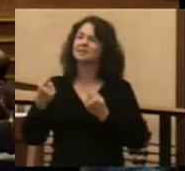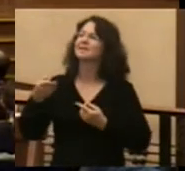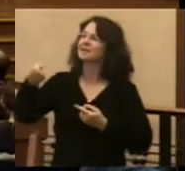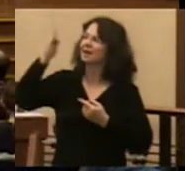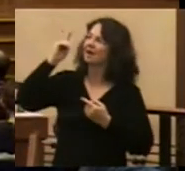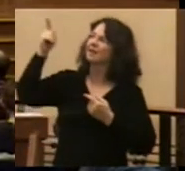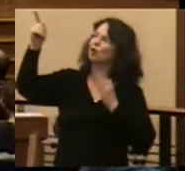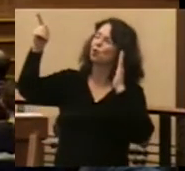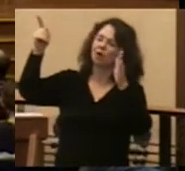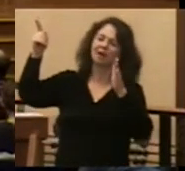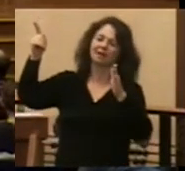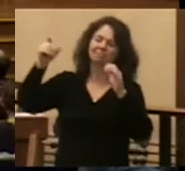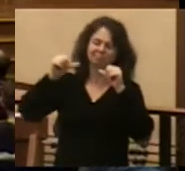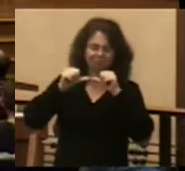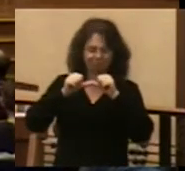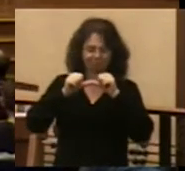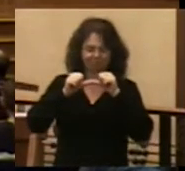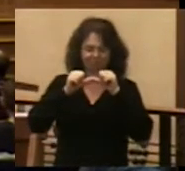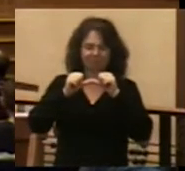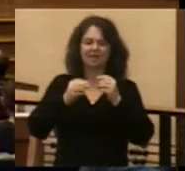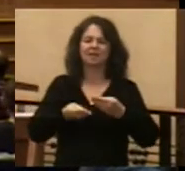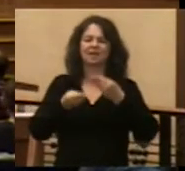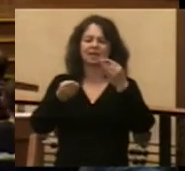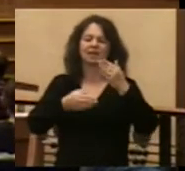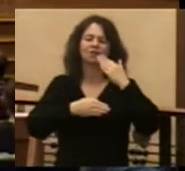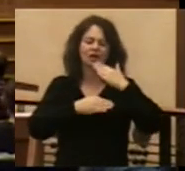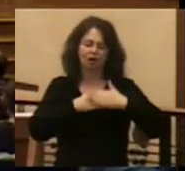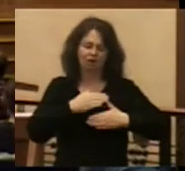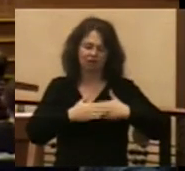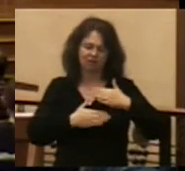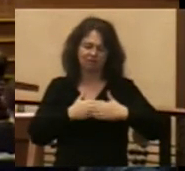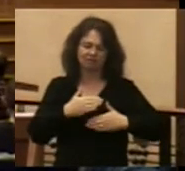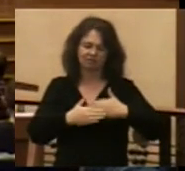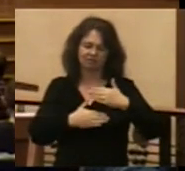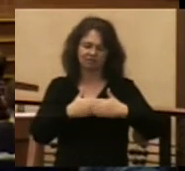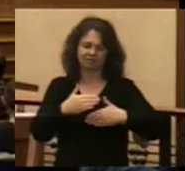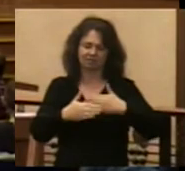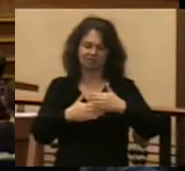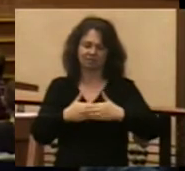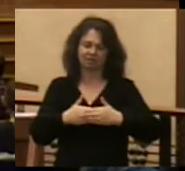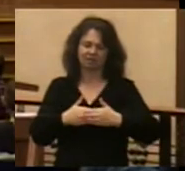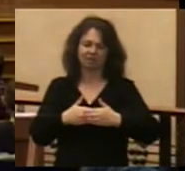will and still provide comfort to our short and our